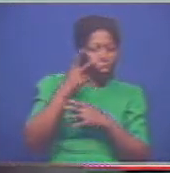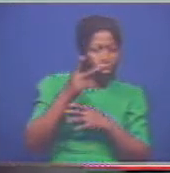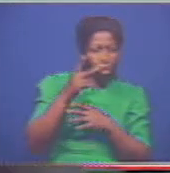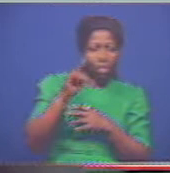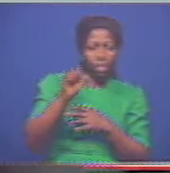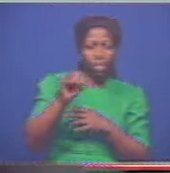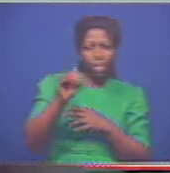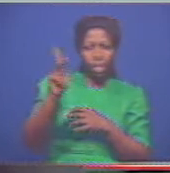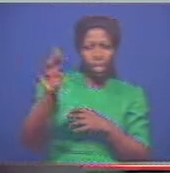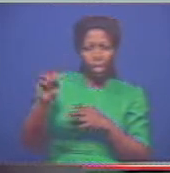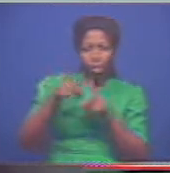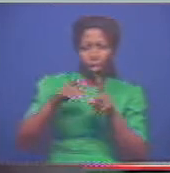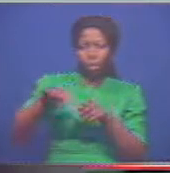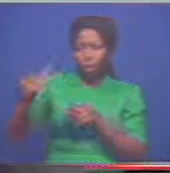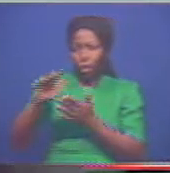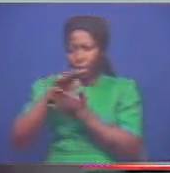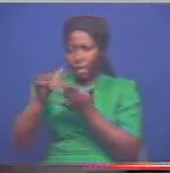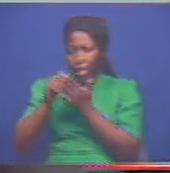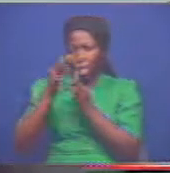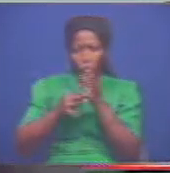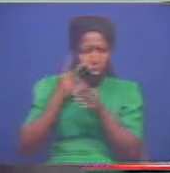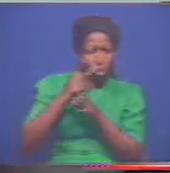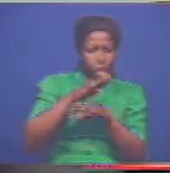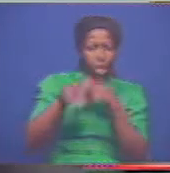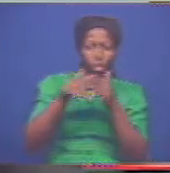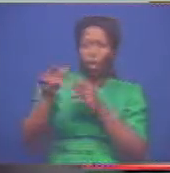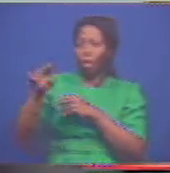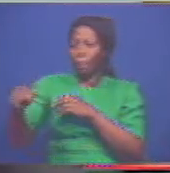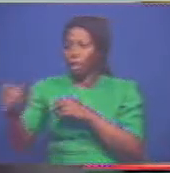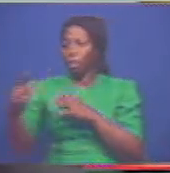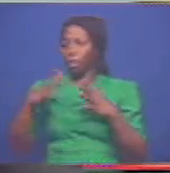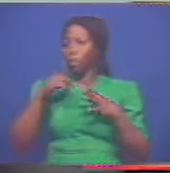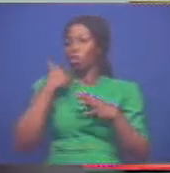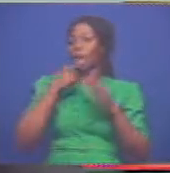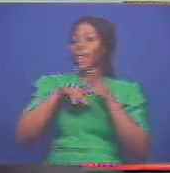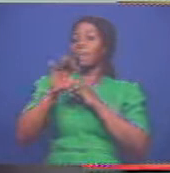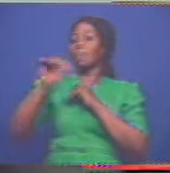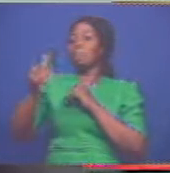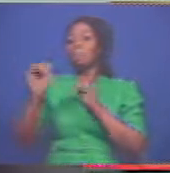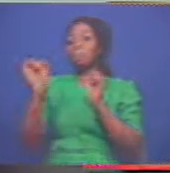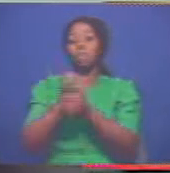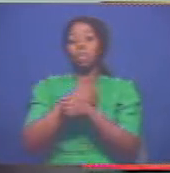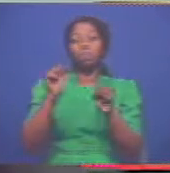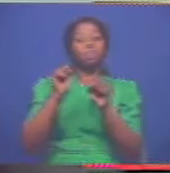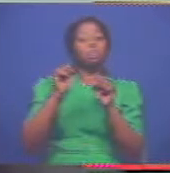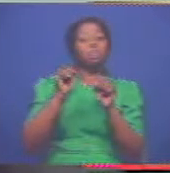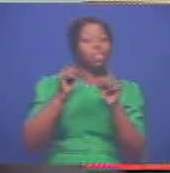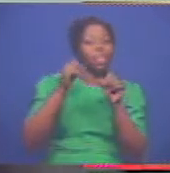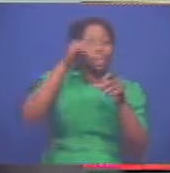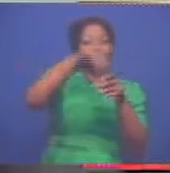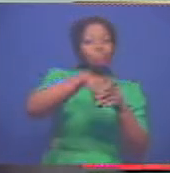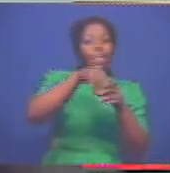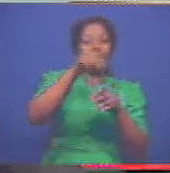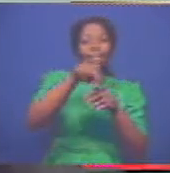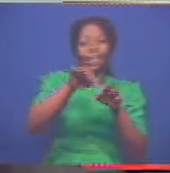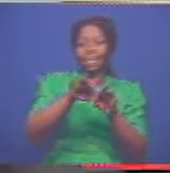CBD, if you look at all the millions of people who are in this town, we may not be able to fit within that radius. Yeah.